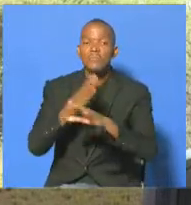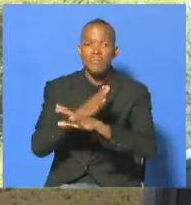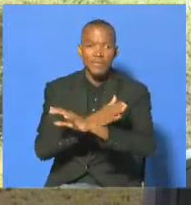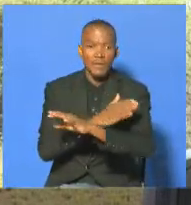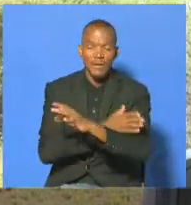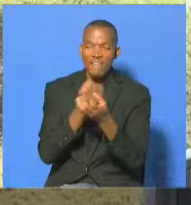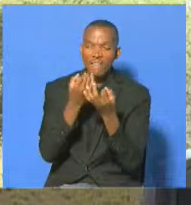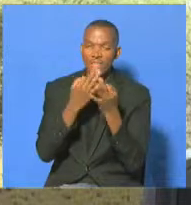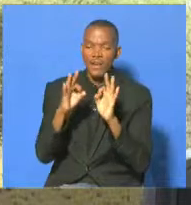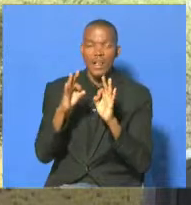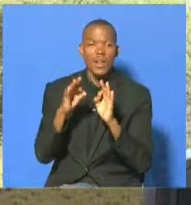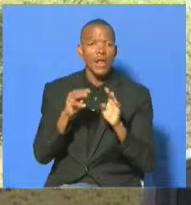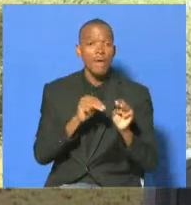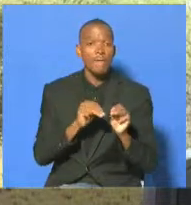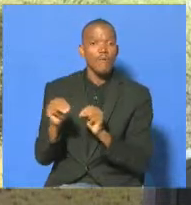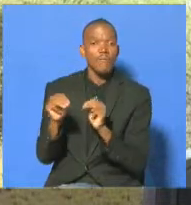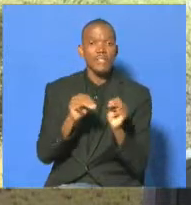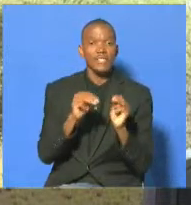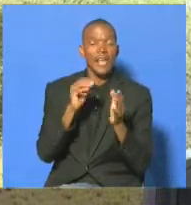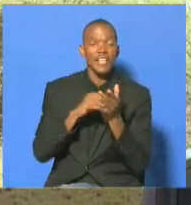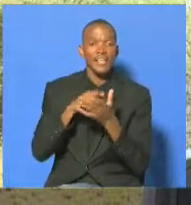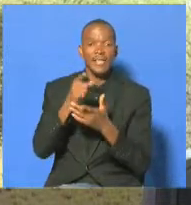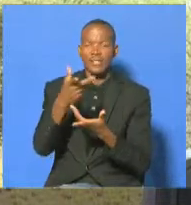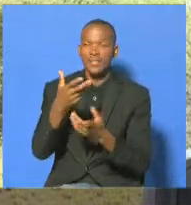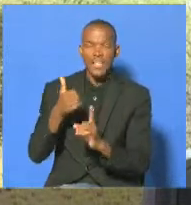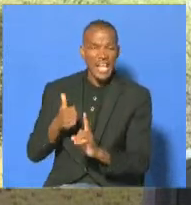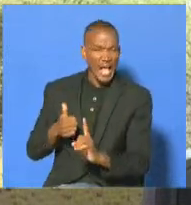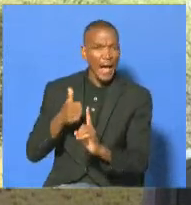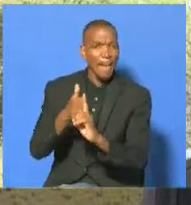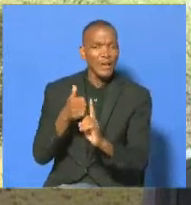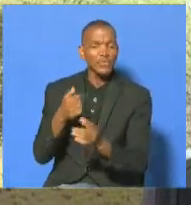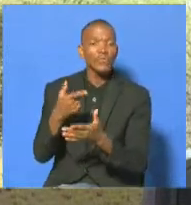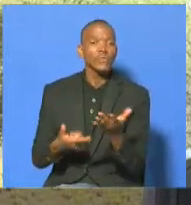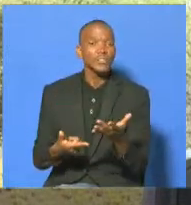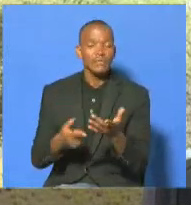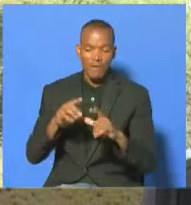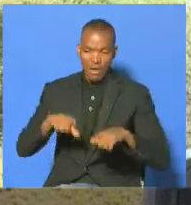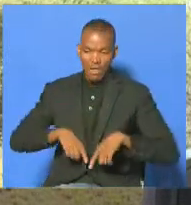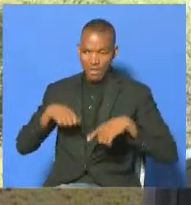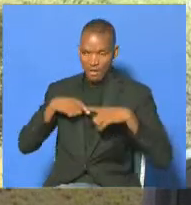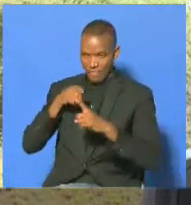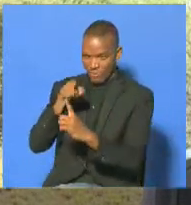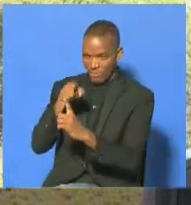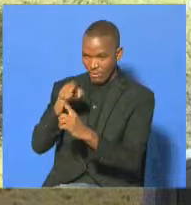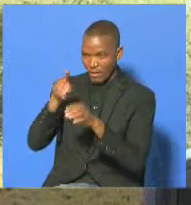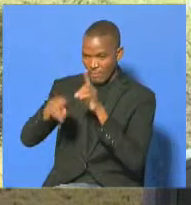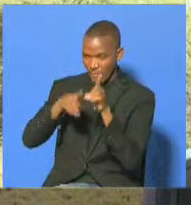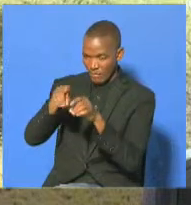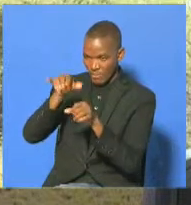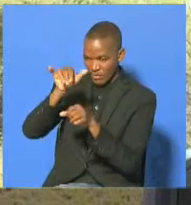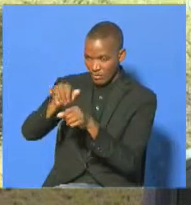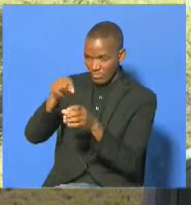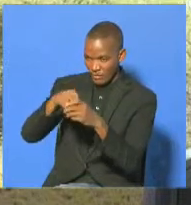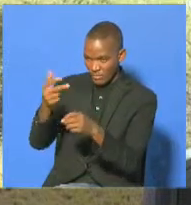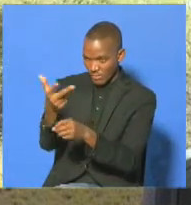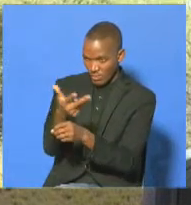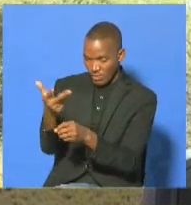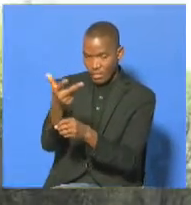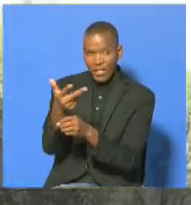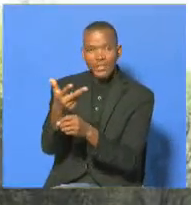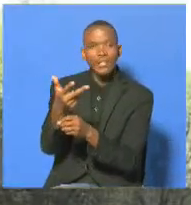free movement, but it impacts on the ordinary lives of all the citizens of the three